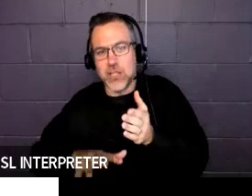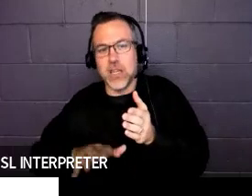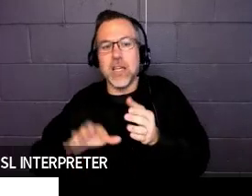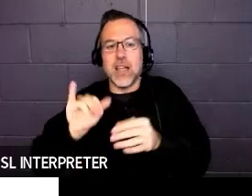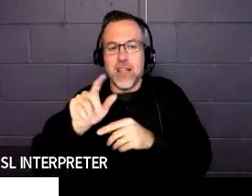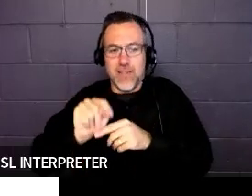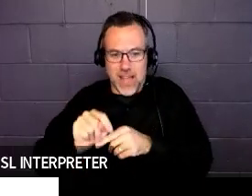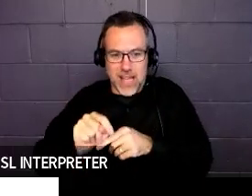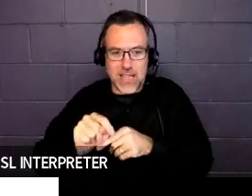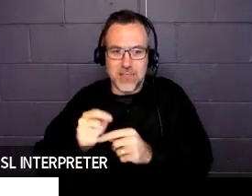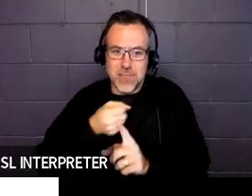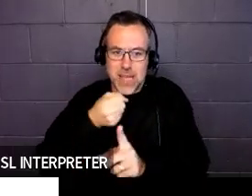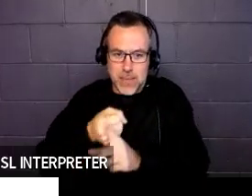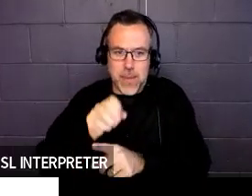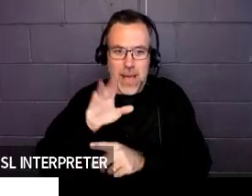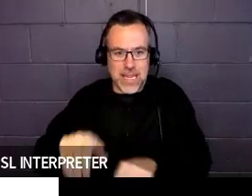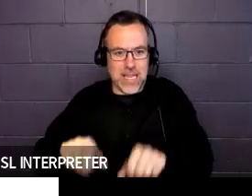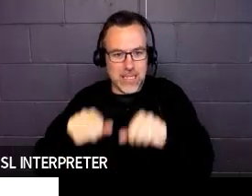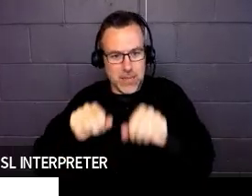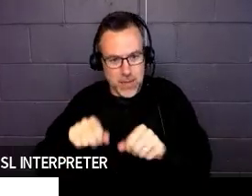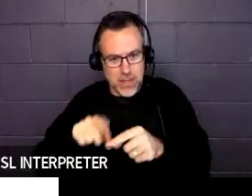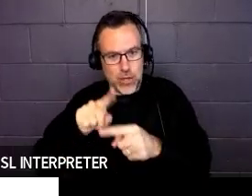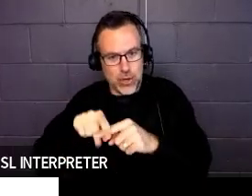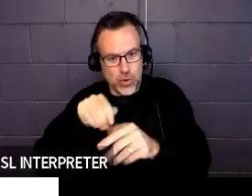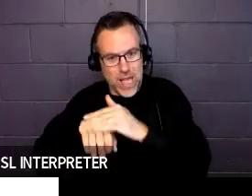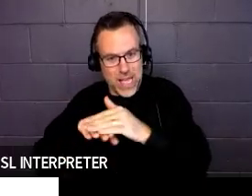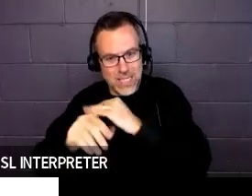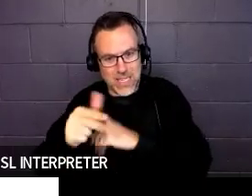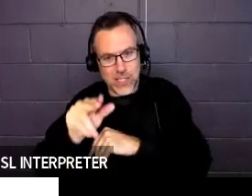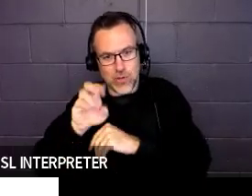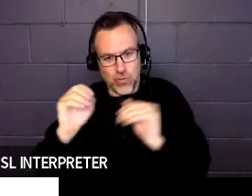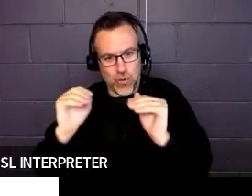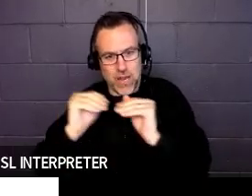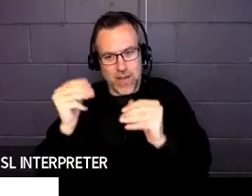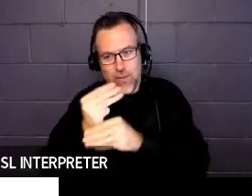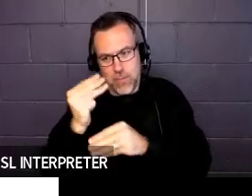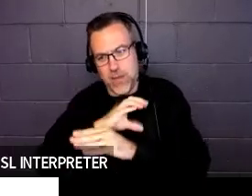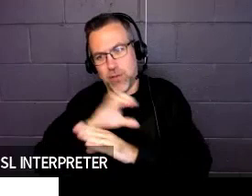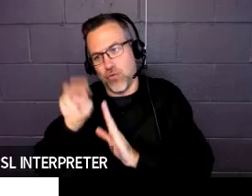math curriculum. So much more specific, addition subtraction facts.